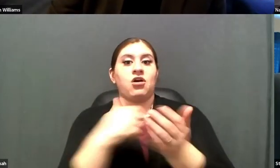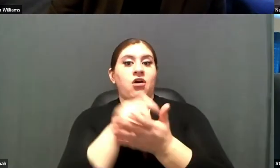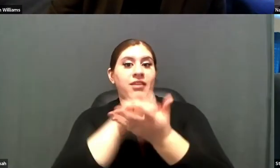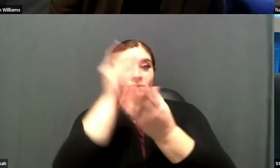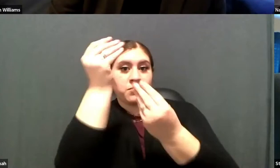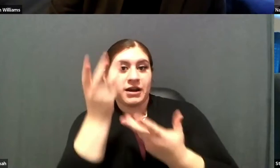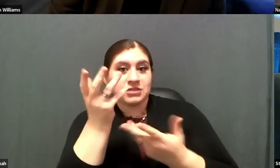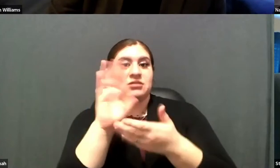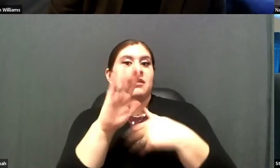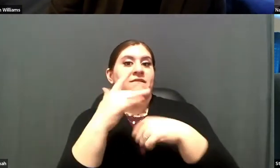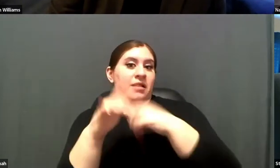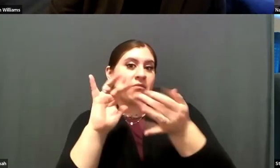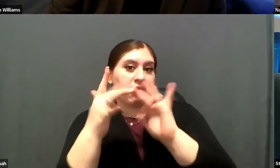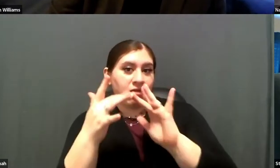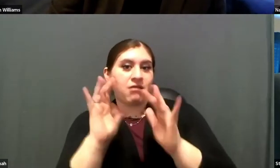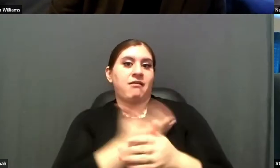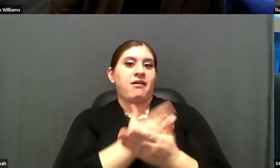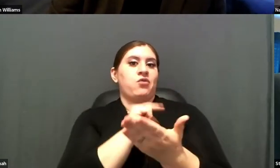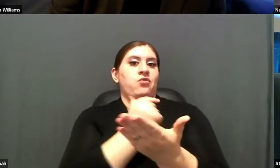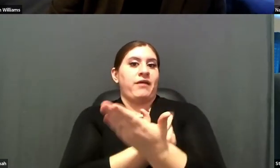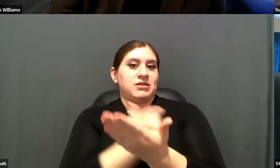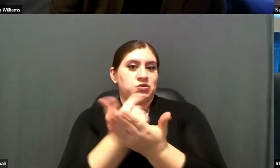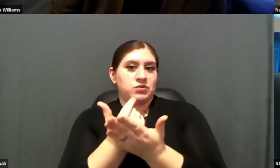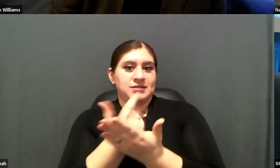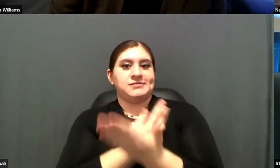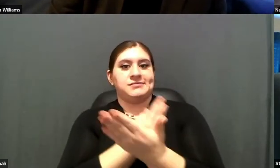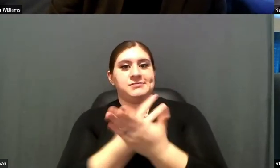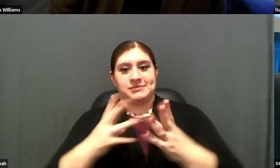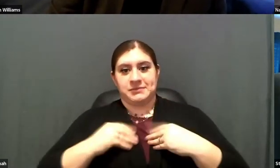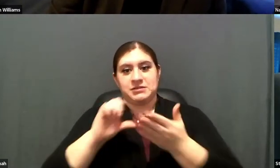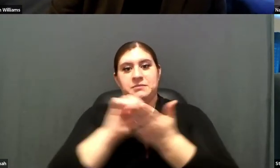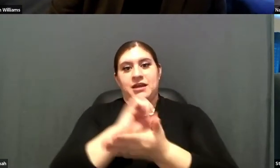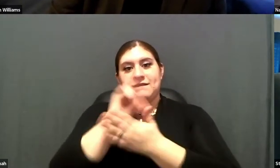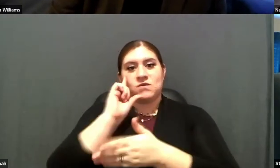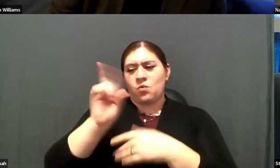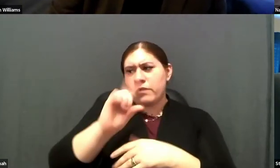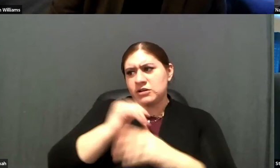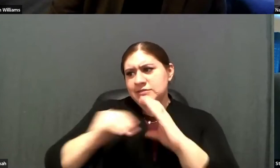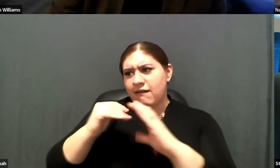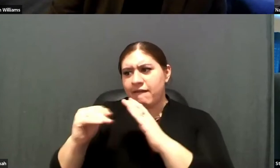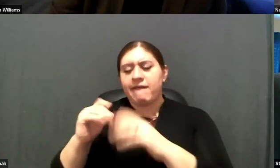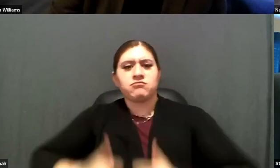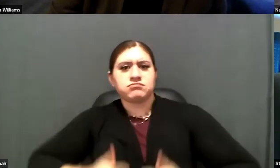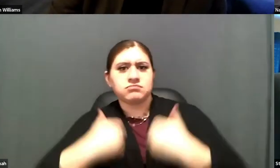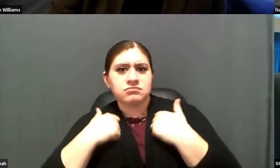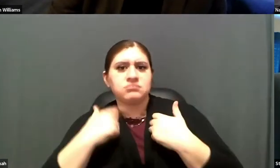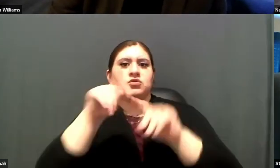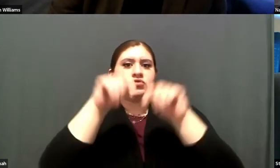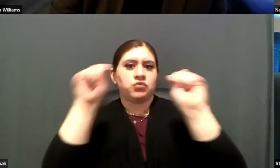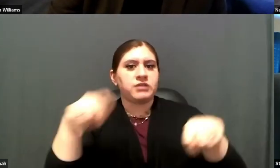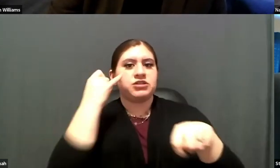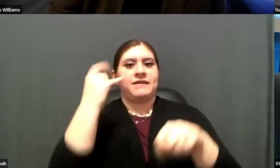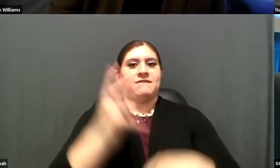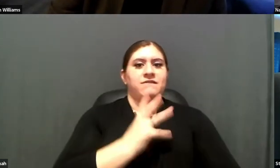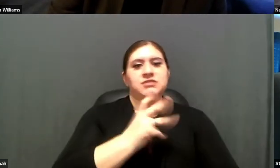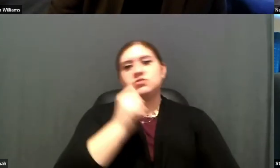is available online on our graduate admissions page. As far as the addresses that you need to submit your transcripts, if you do it officially